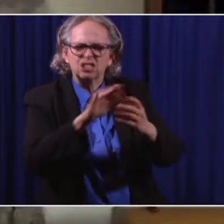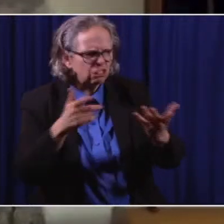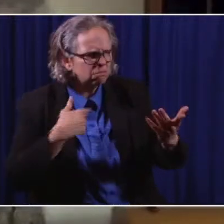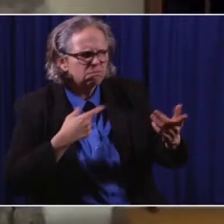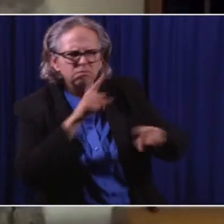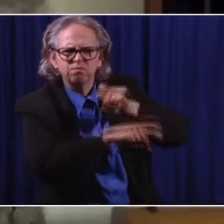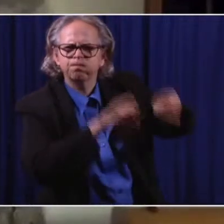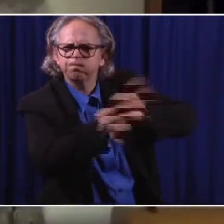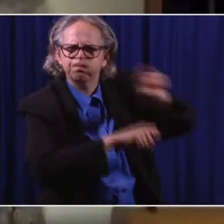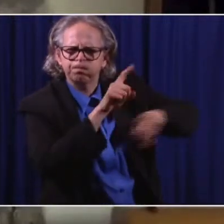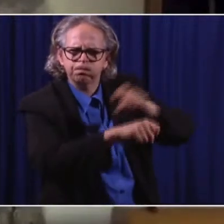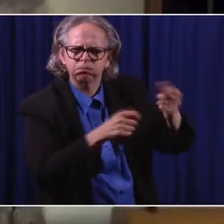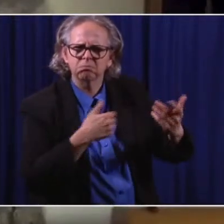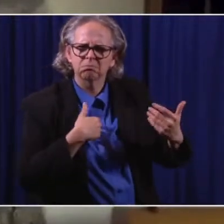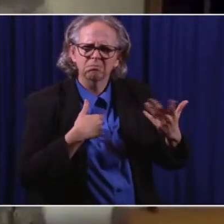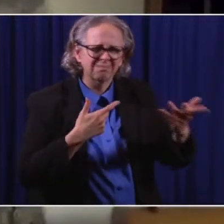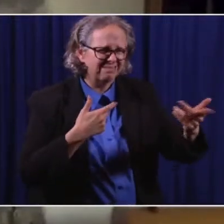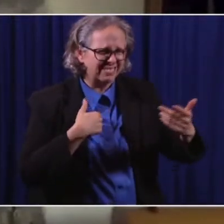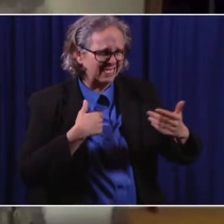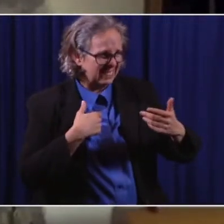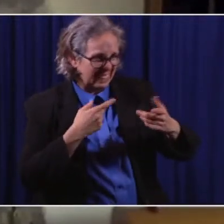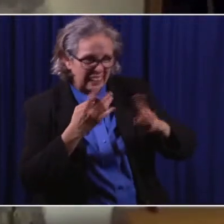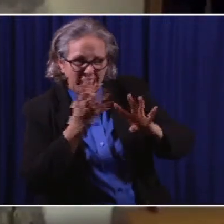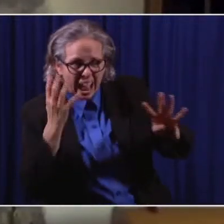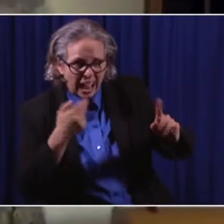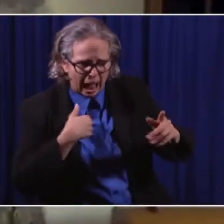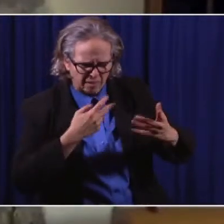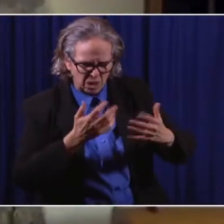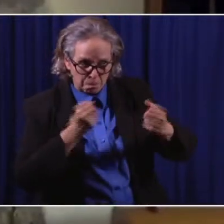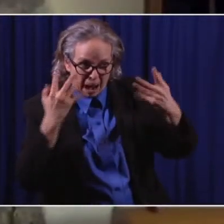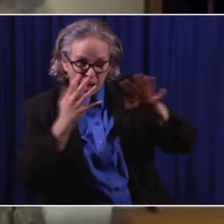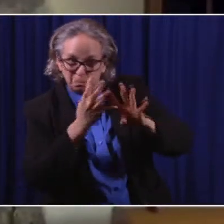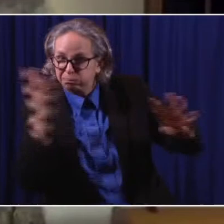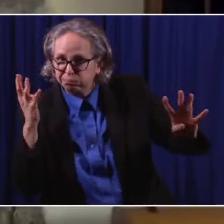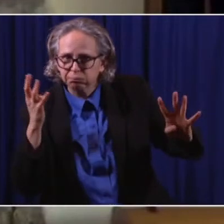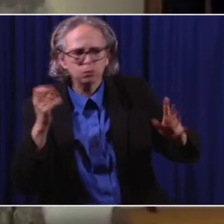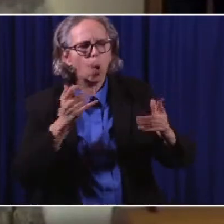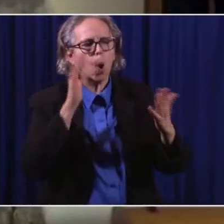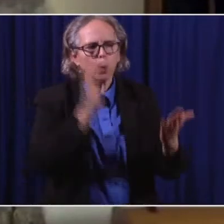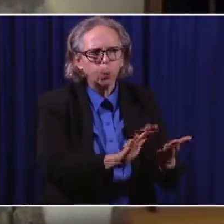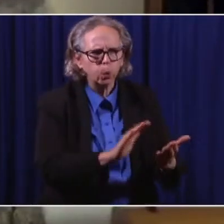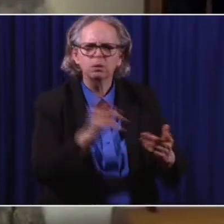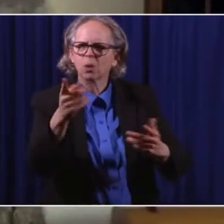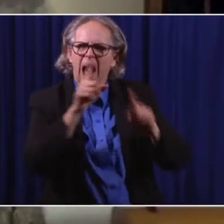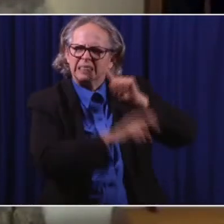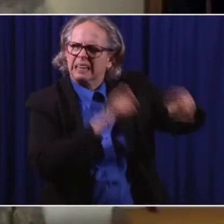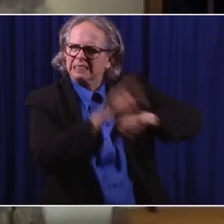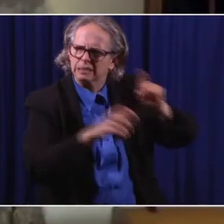something, depending on how many people are showing up at that time of day,